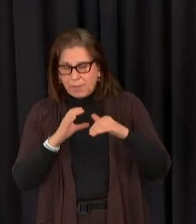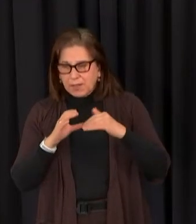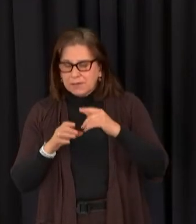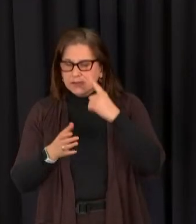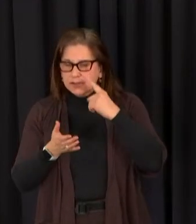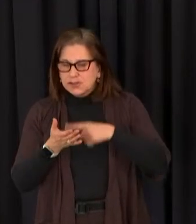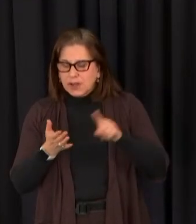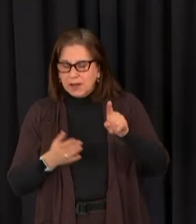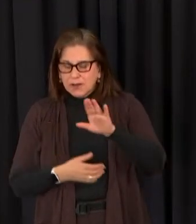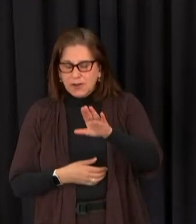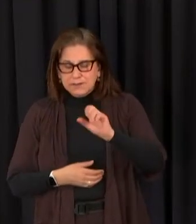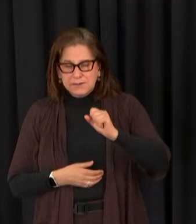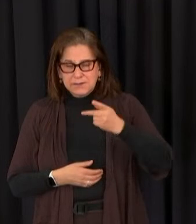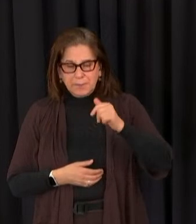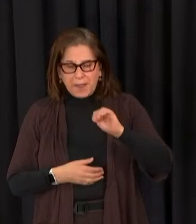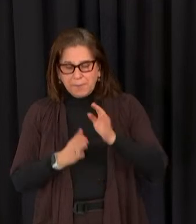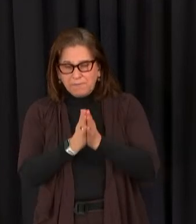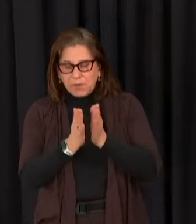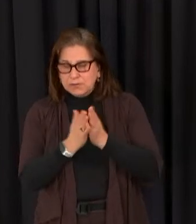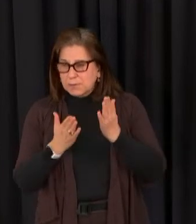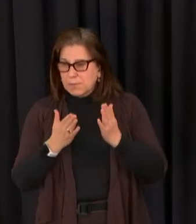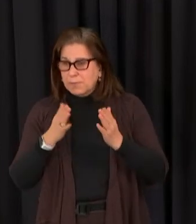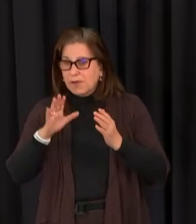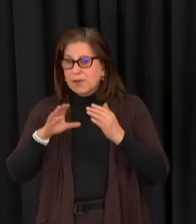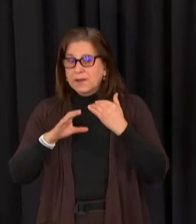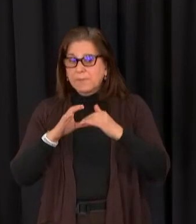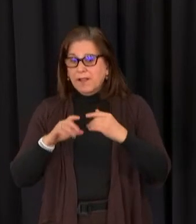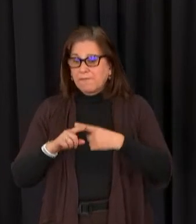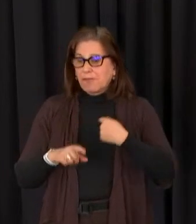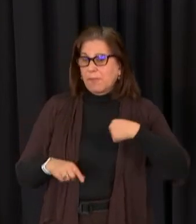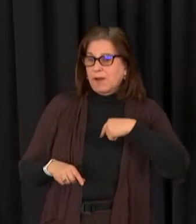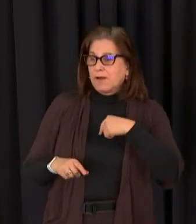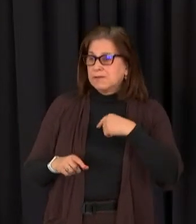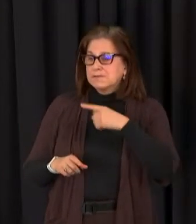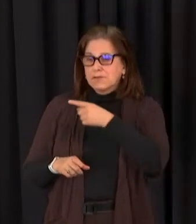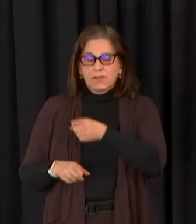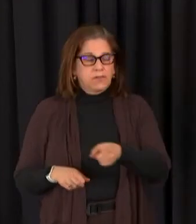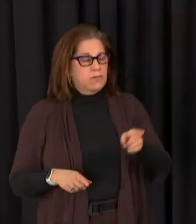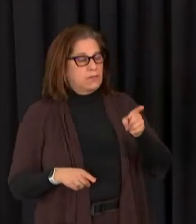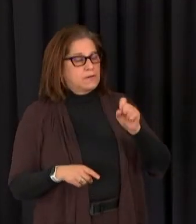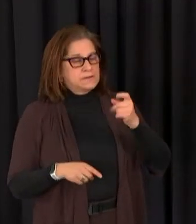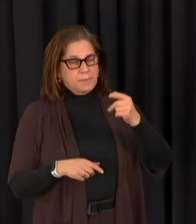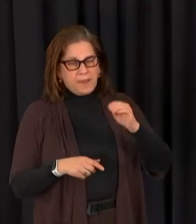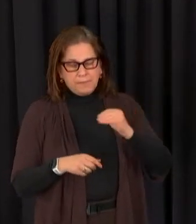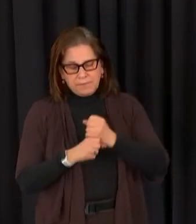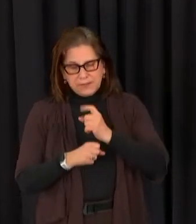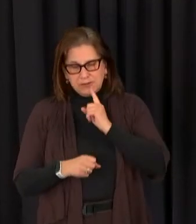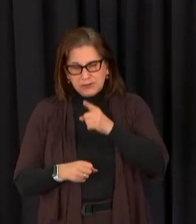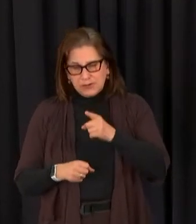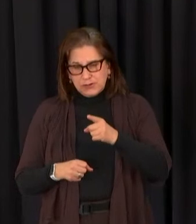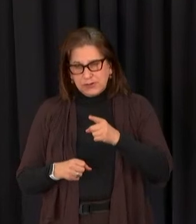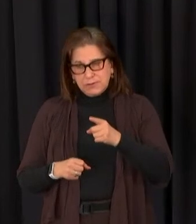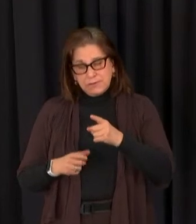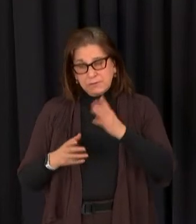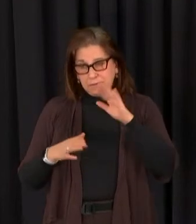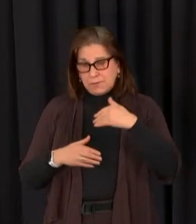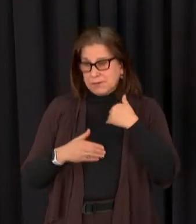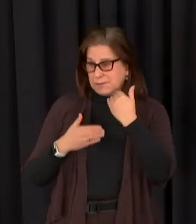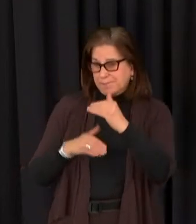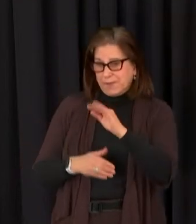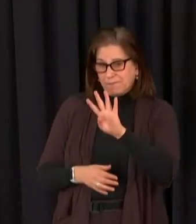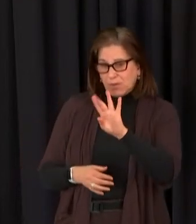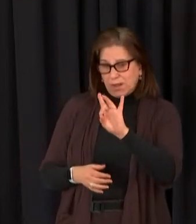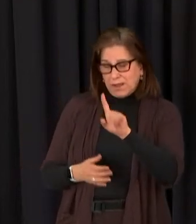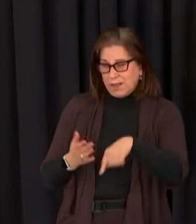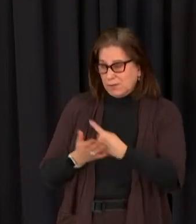not missing any email alerts from us. And again, you have 48 hours to schedule your appointment.